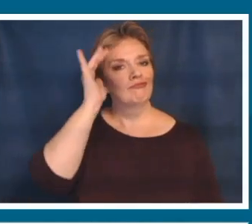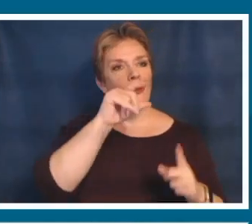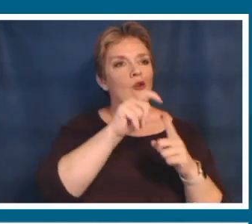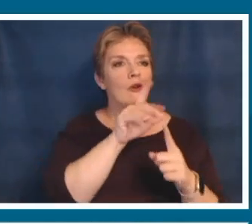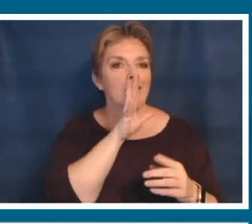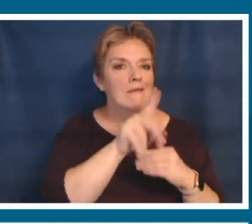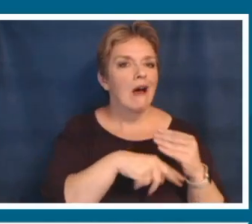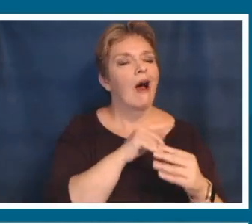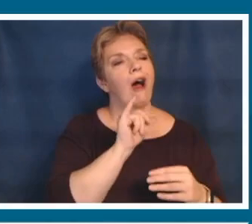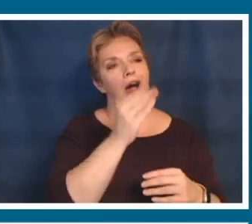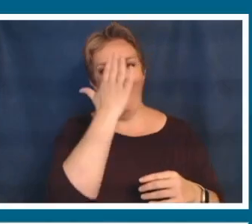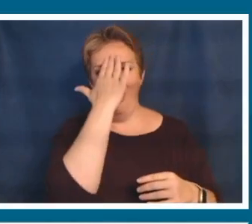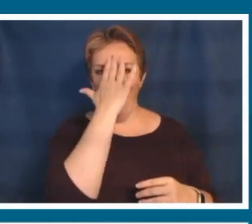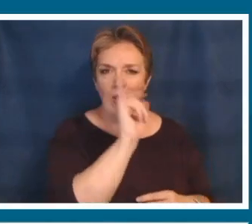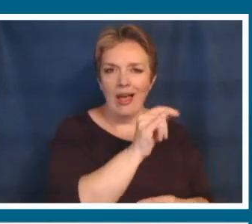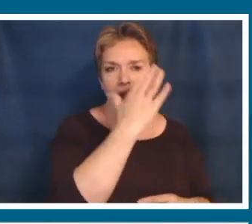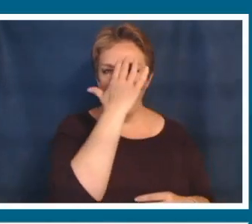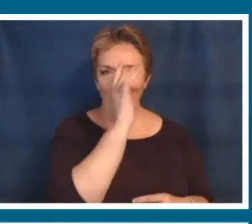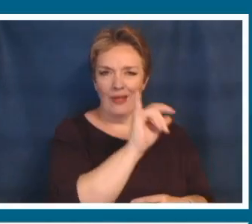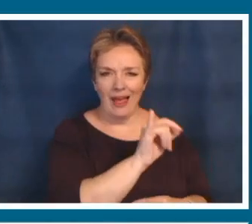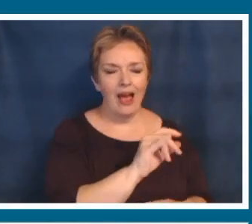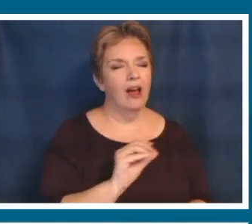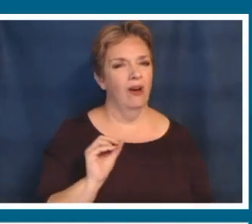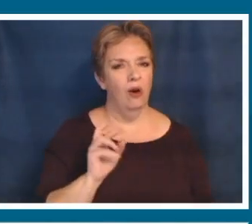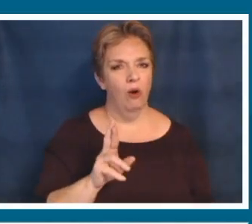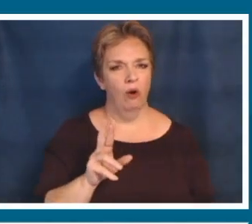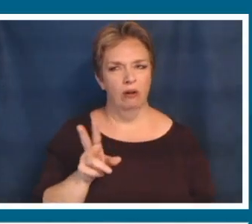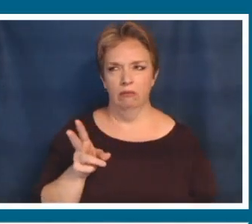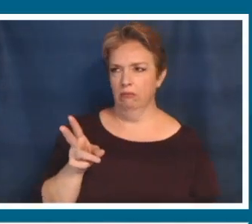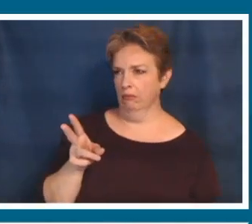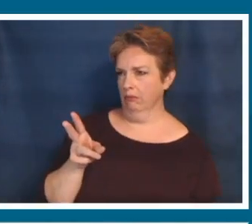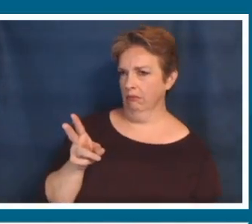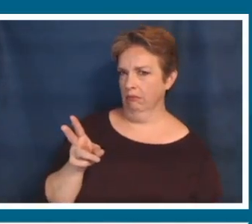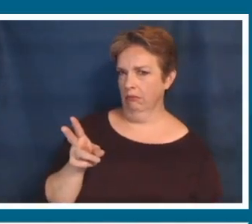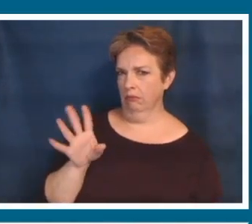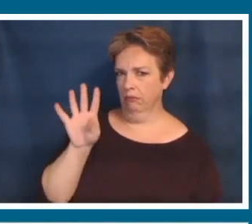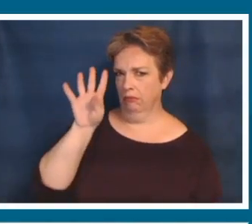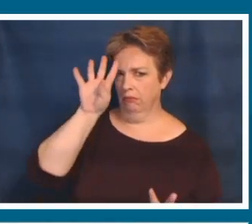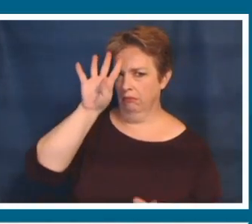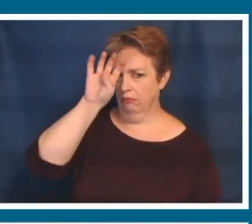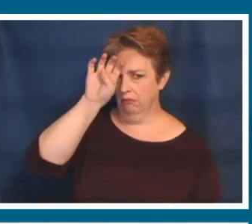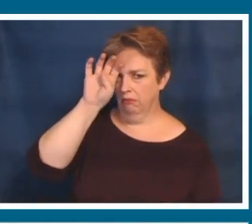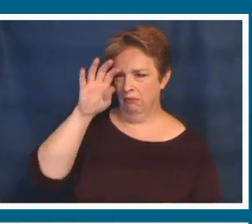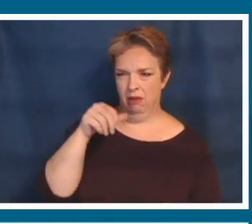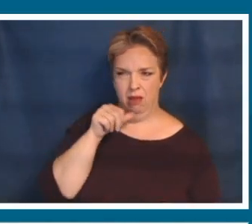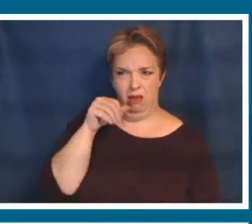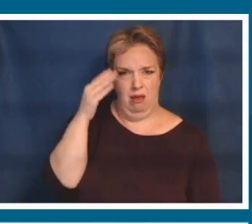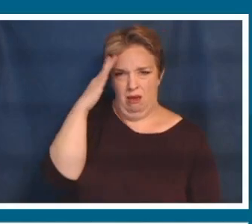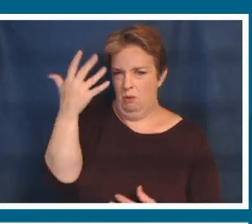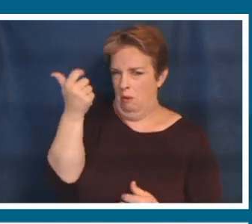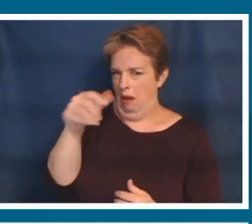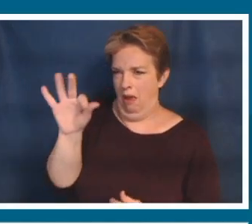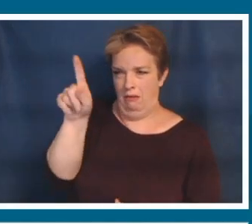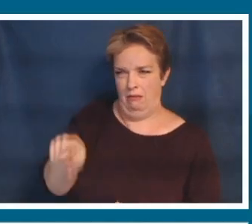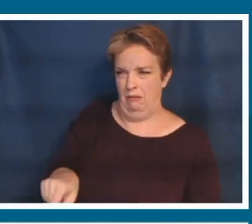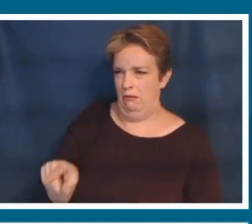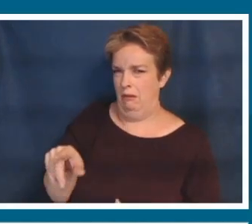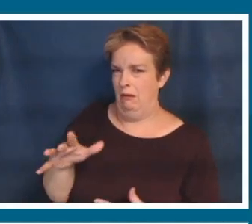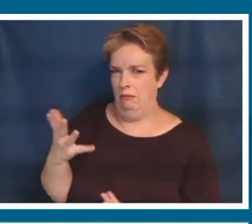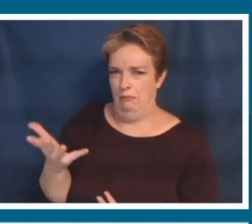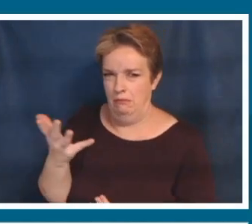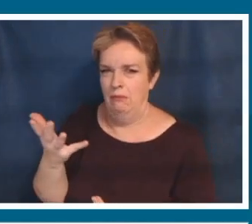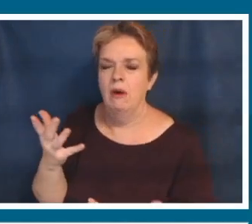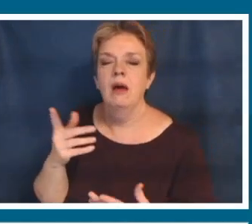are familiar, or they seem very strange and not things that are a part of what our students are used to experiencing